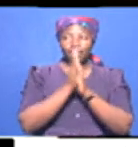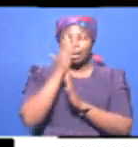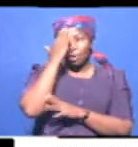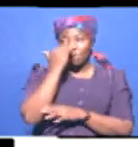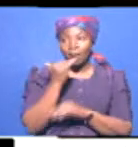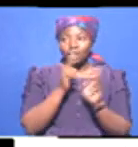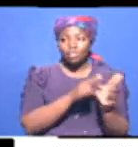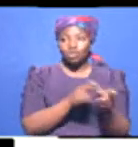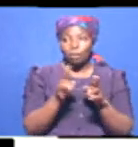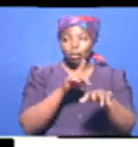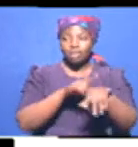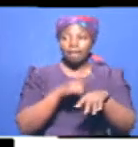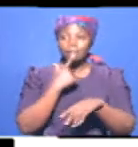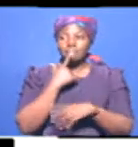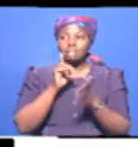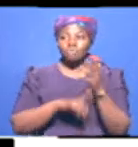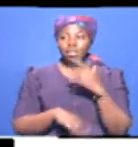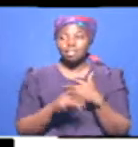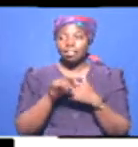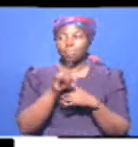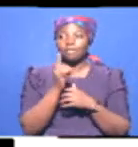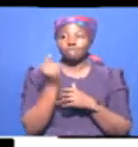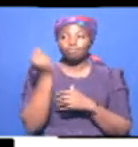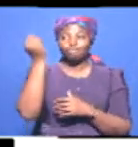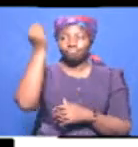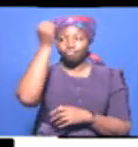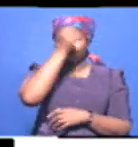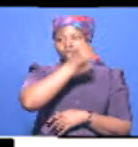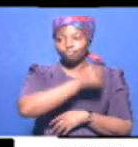say they are banning the midnight oil. Clearly